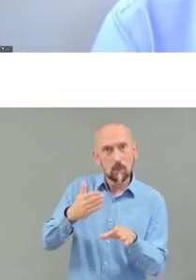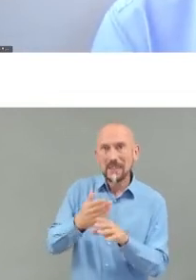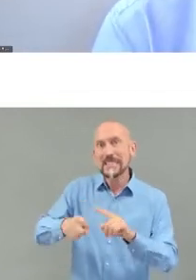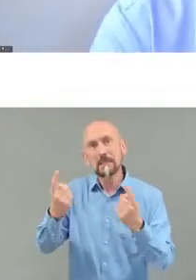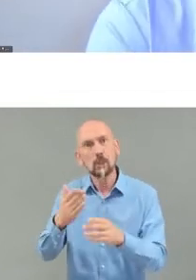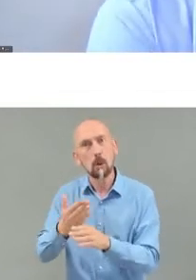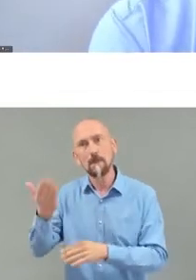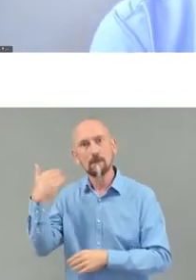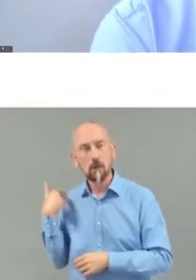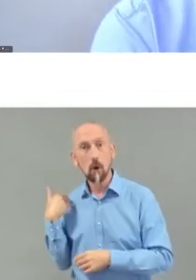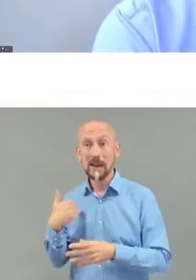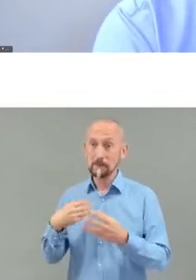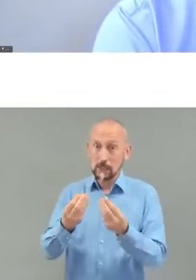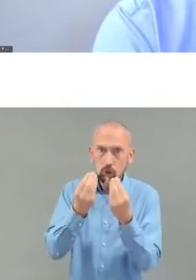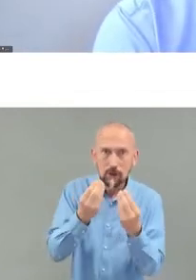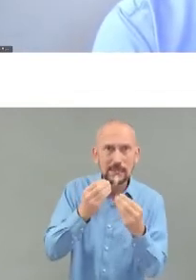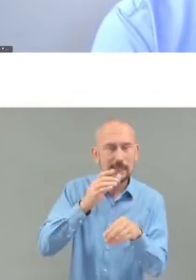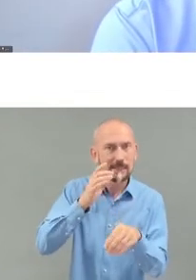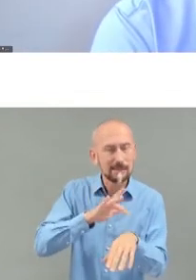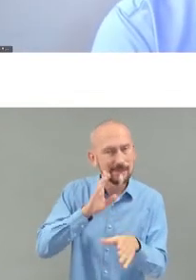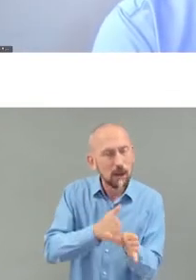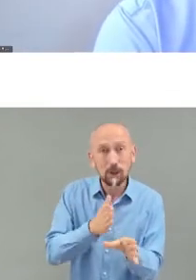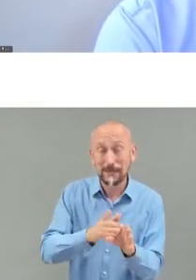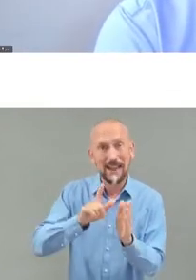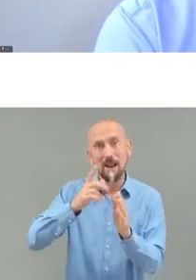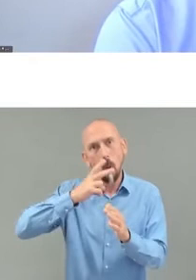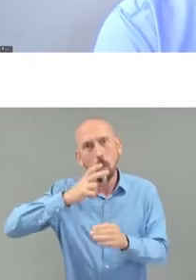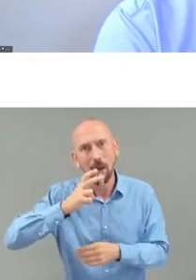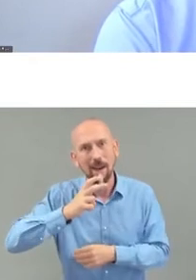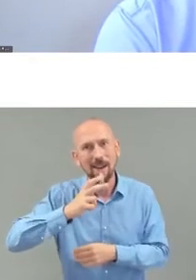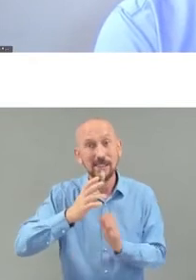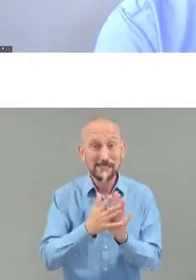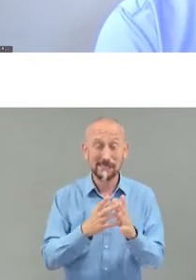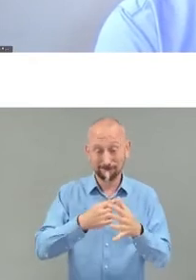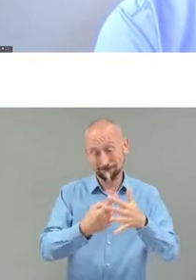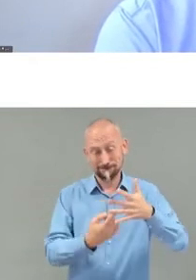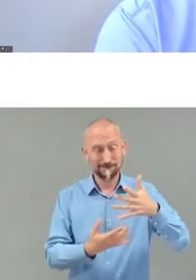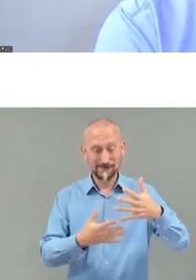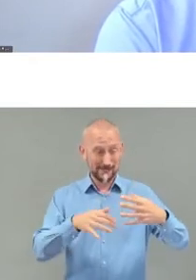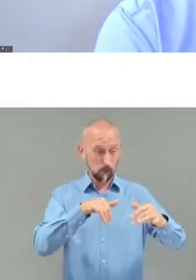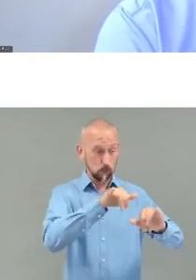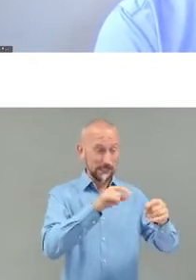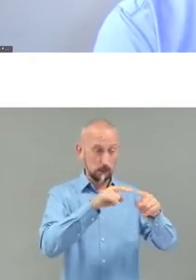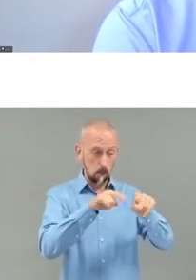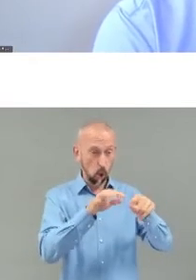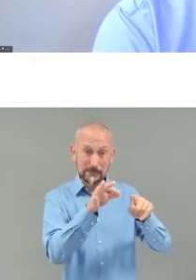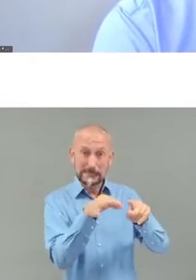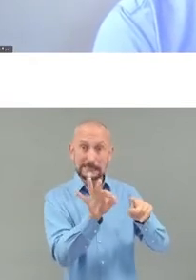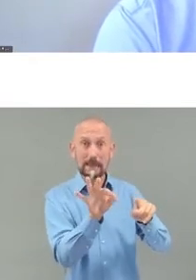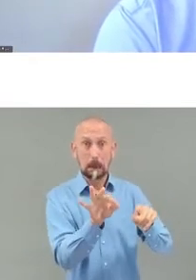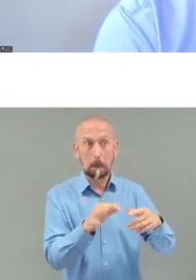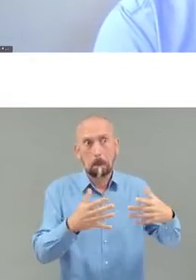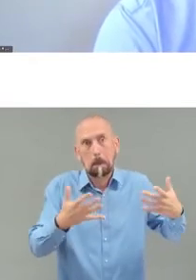course we all come with a variety of experiences. And again, with all the different incentives there are, pick which ones you